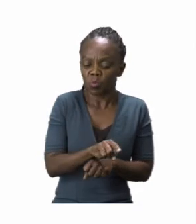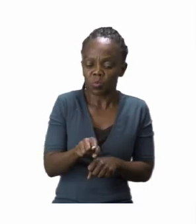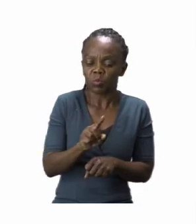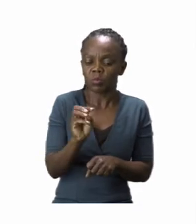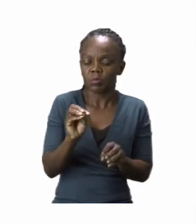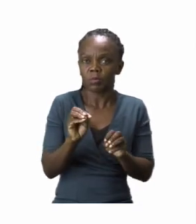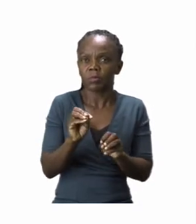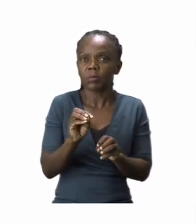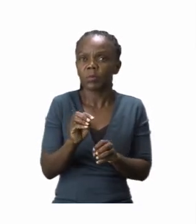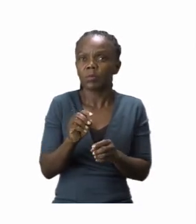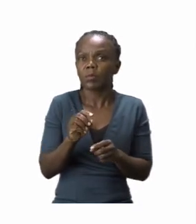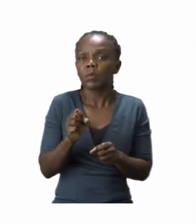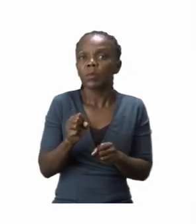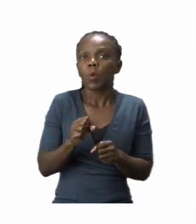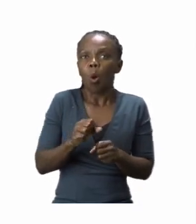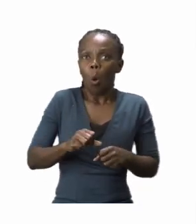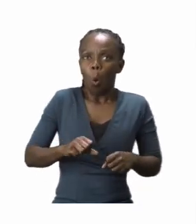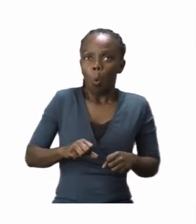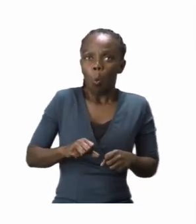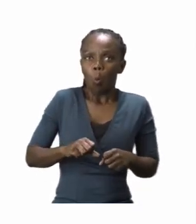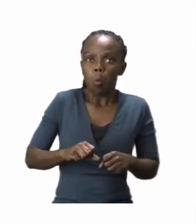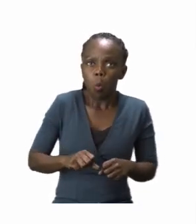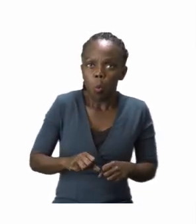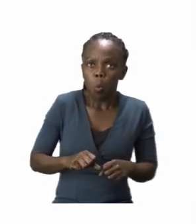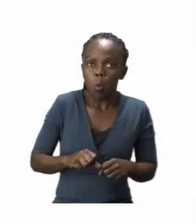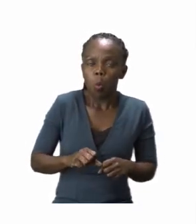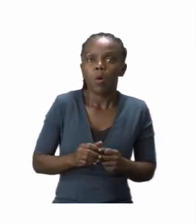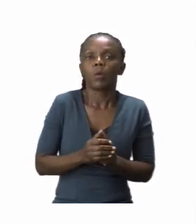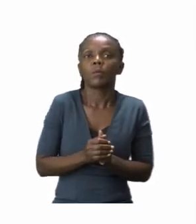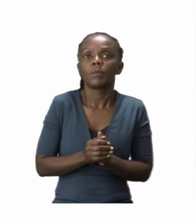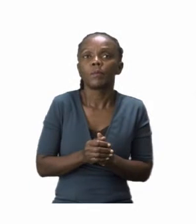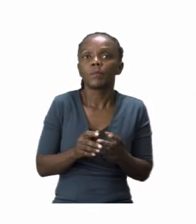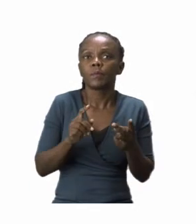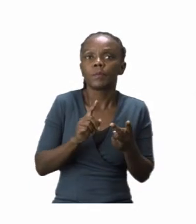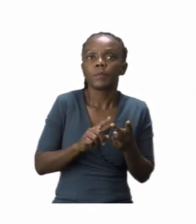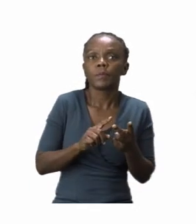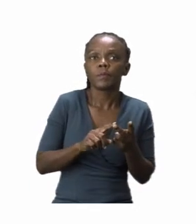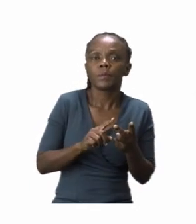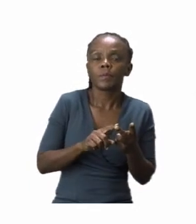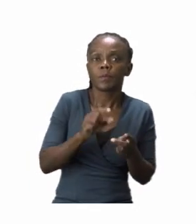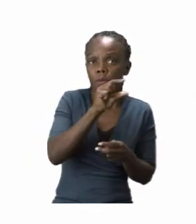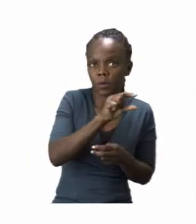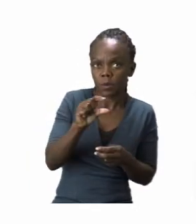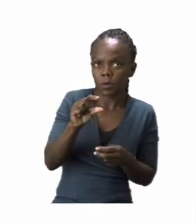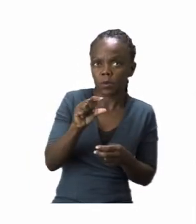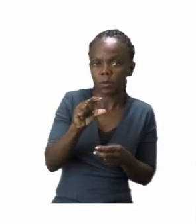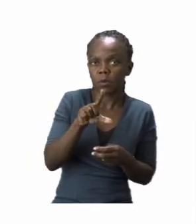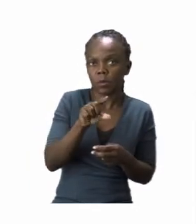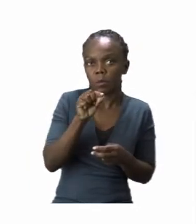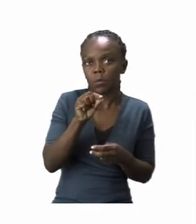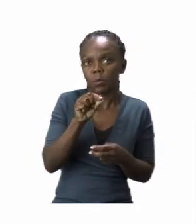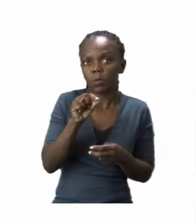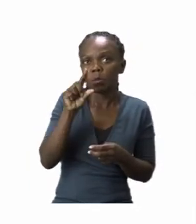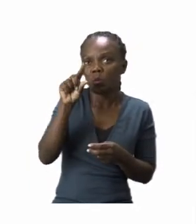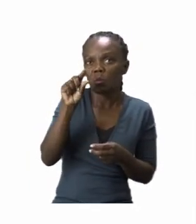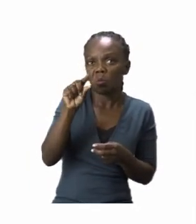sentence says, the bird dash a nest. So which one do